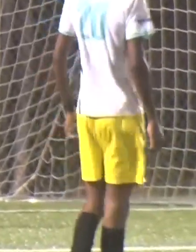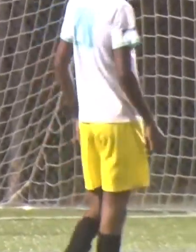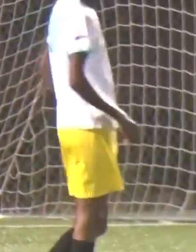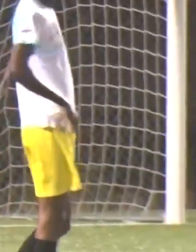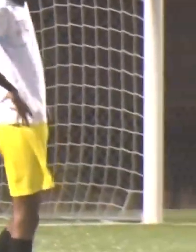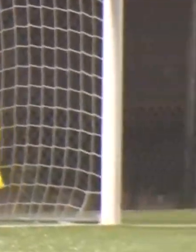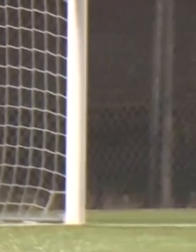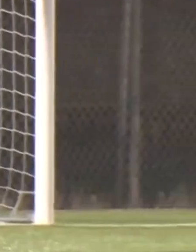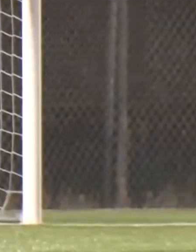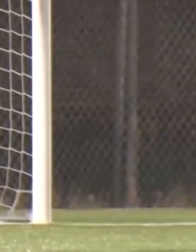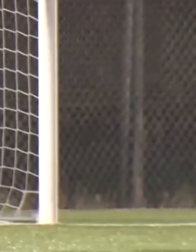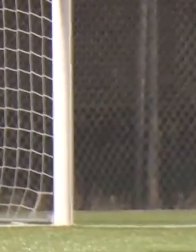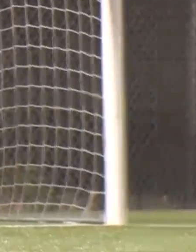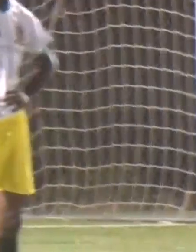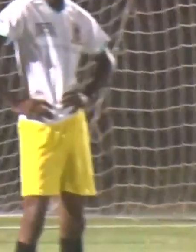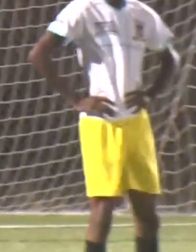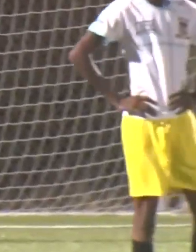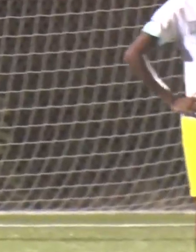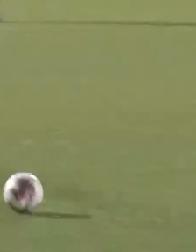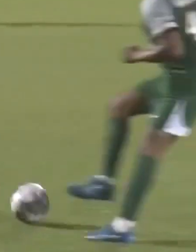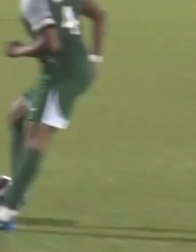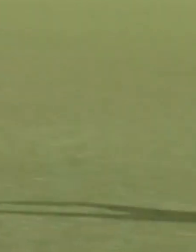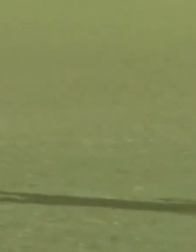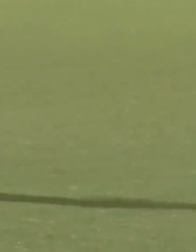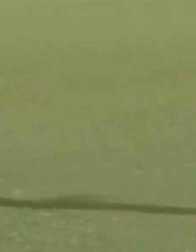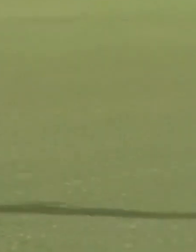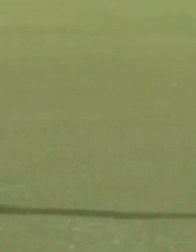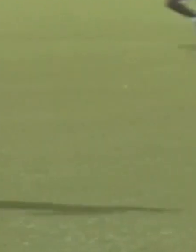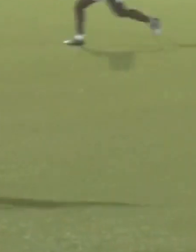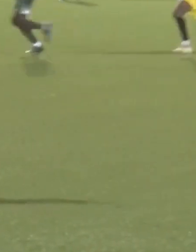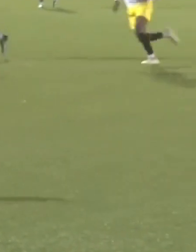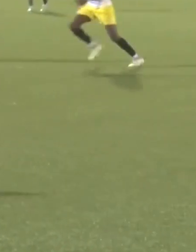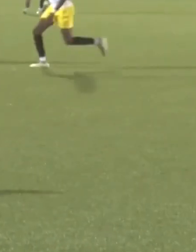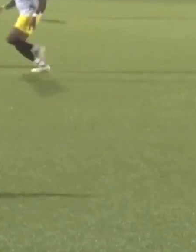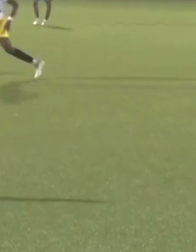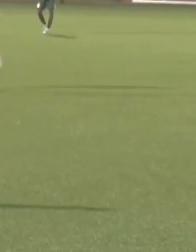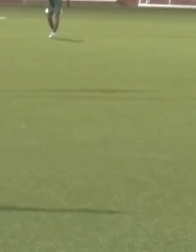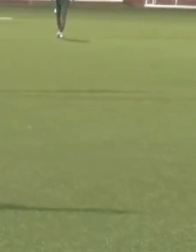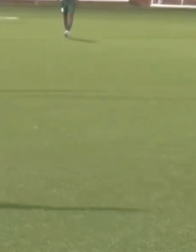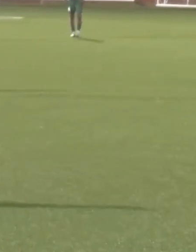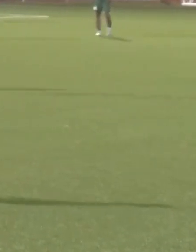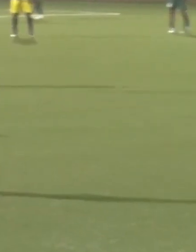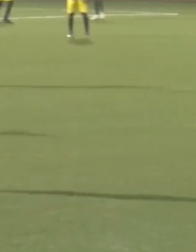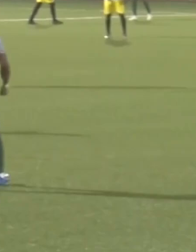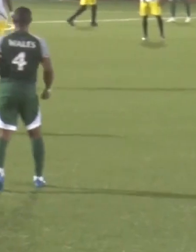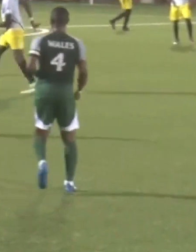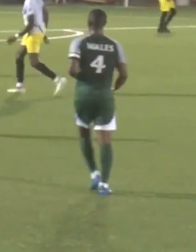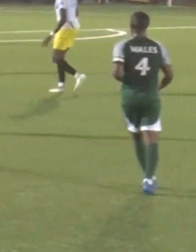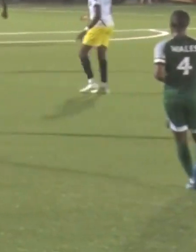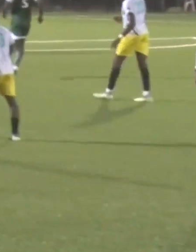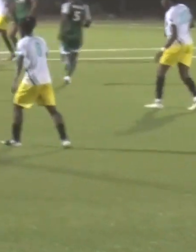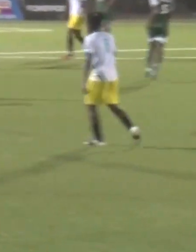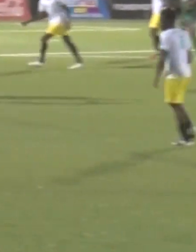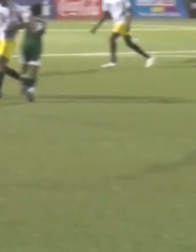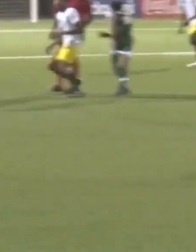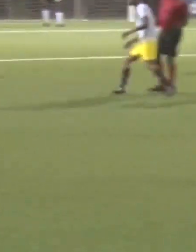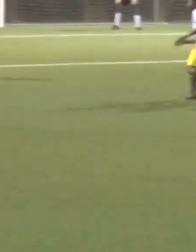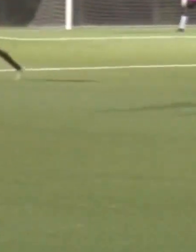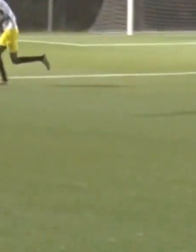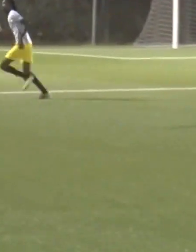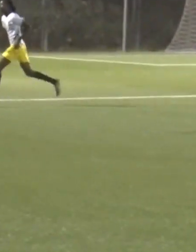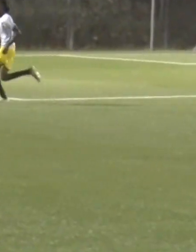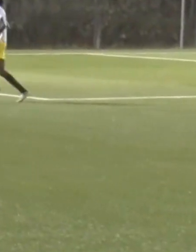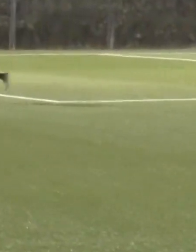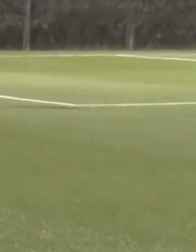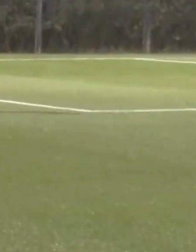time. That's 2-0 to Wales. 14 minutes later, Wales would punctuate a dominant first half. Soccer Academy